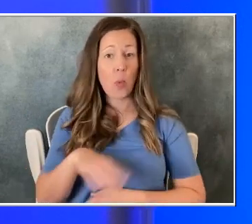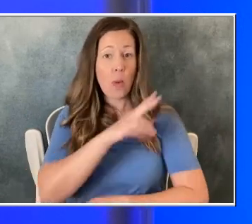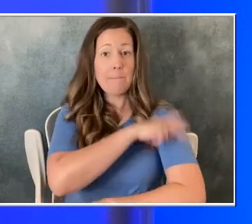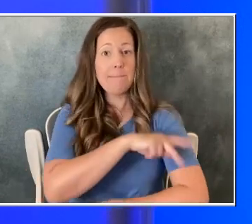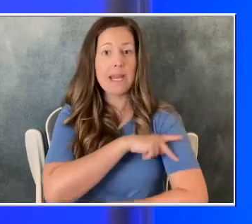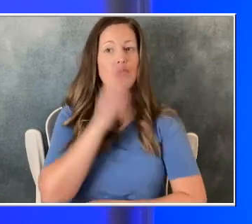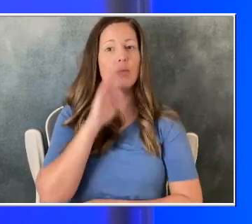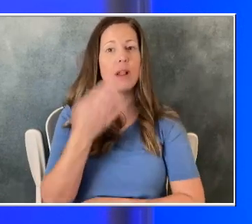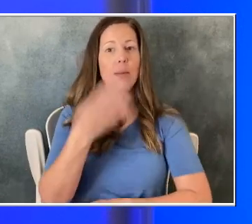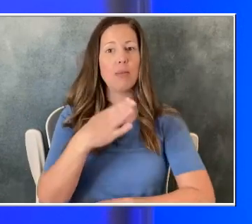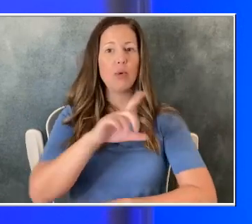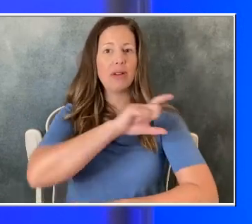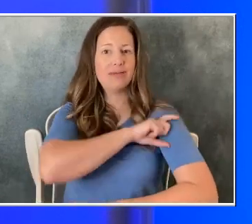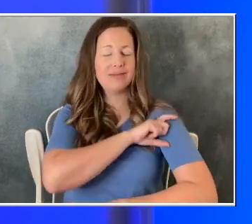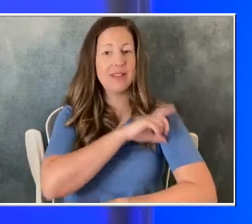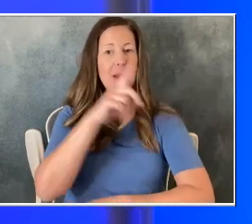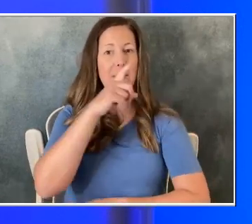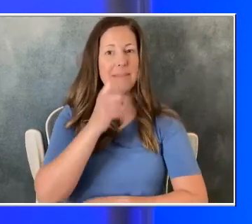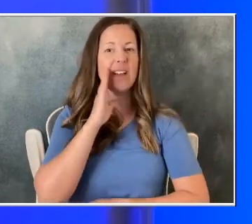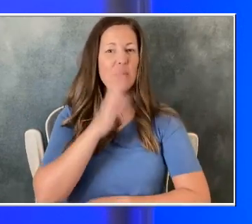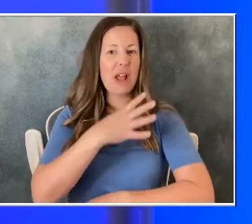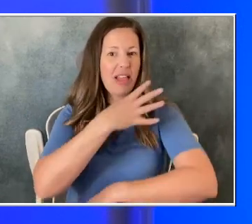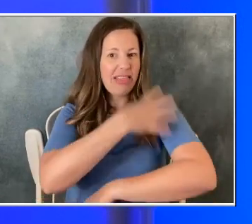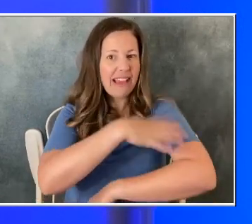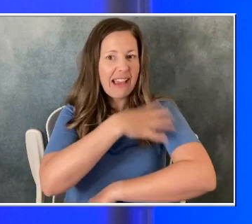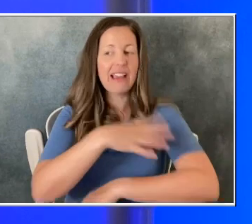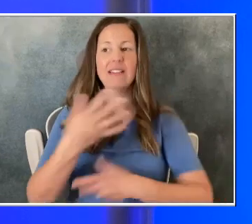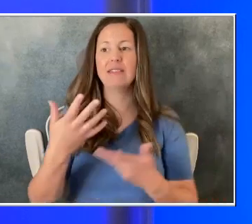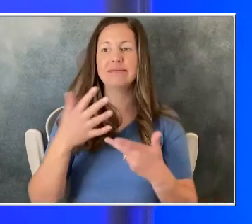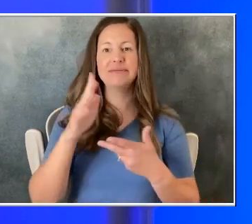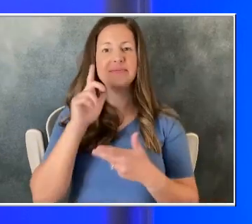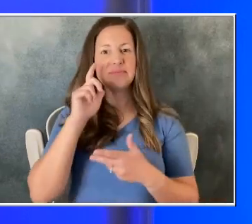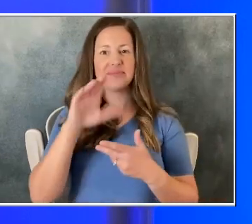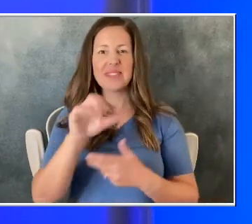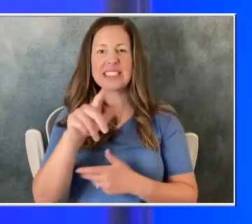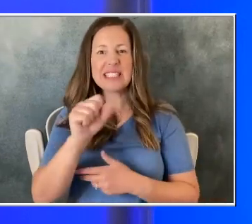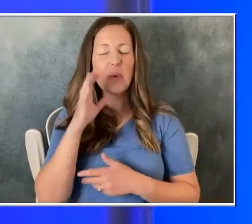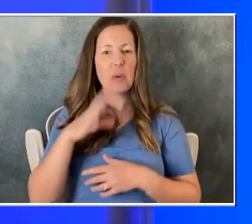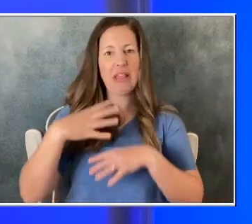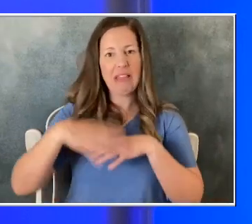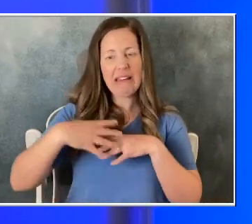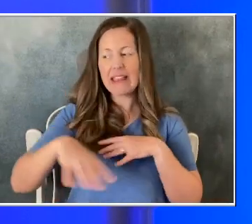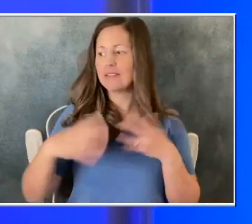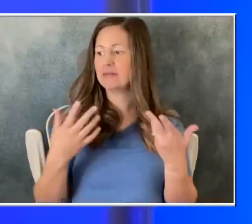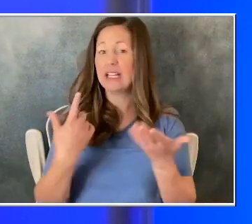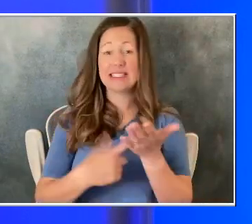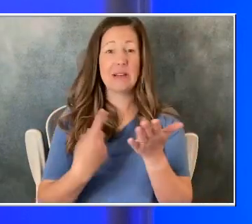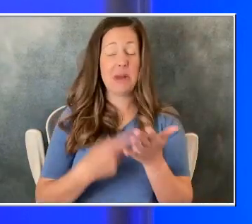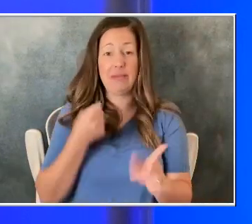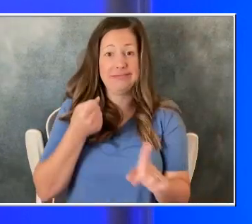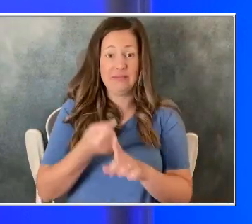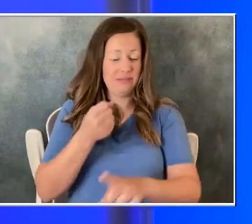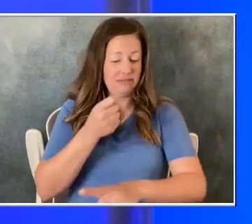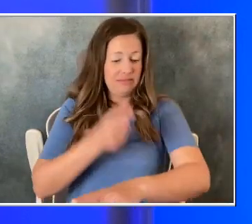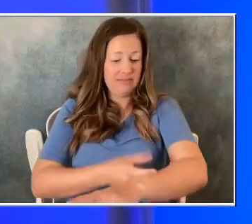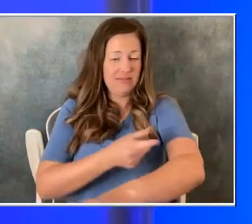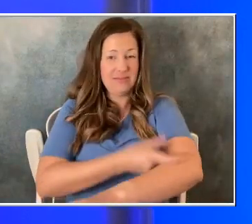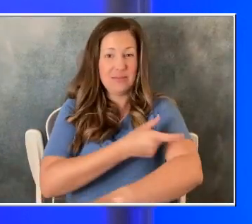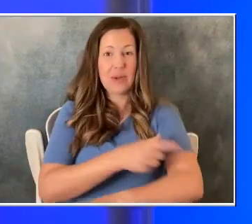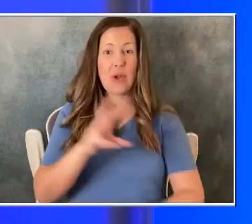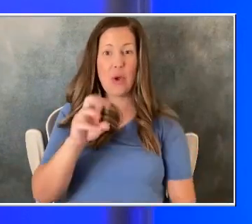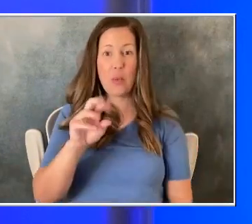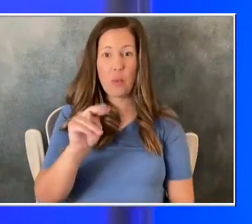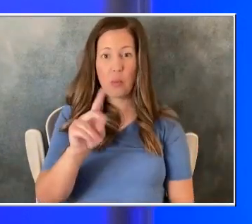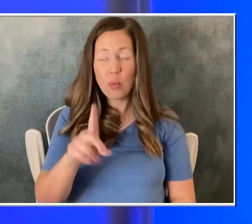skin because their blood vessels are going to be leaky, they're not going to be happy. The patient can get spontaneous wounds on their skin, have poor wound healing. And then you have this whole class